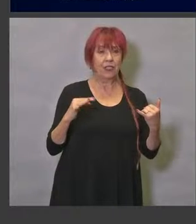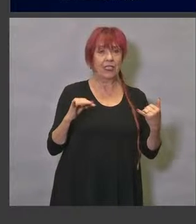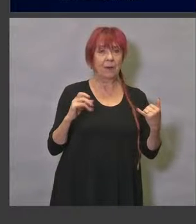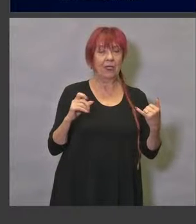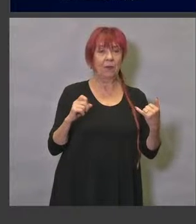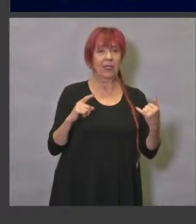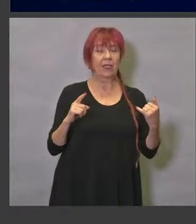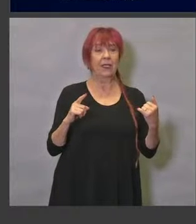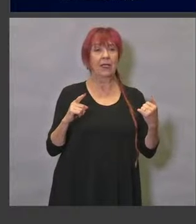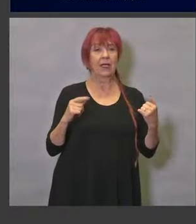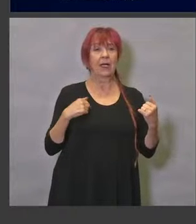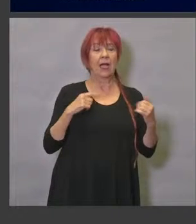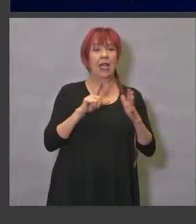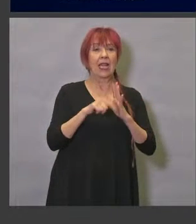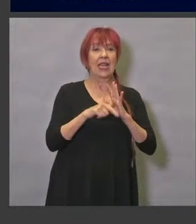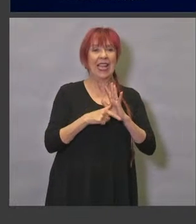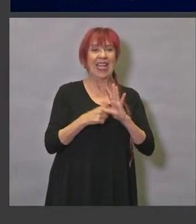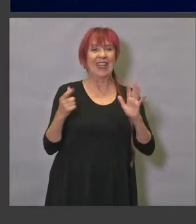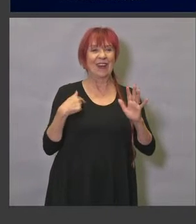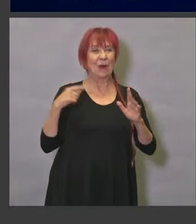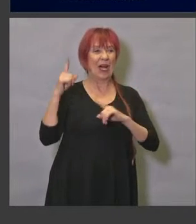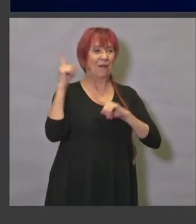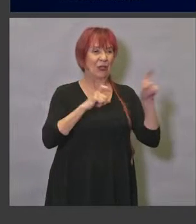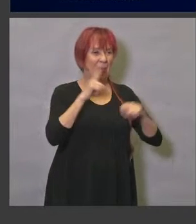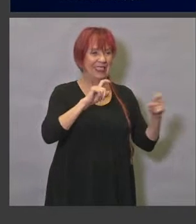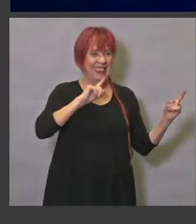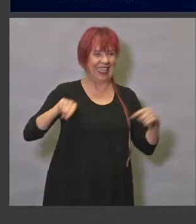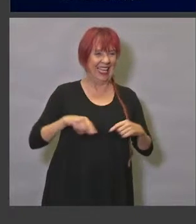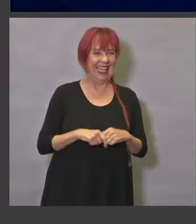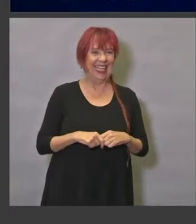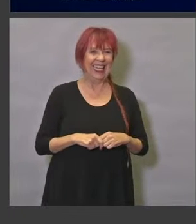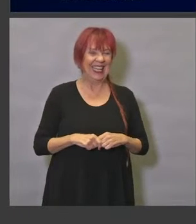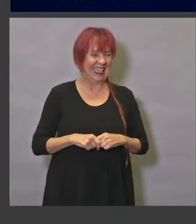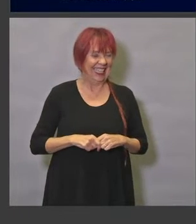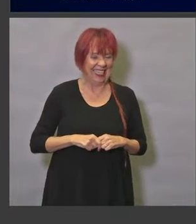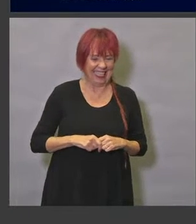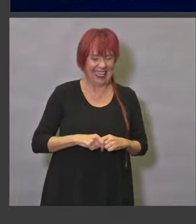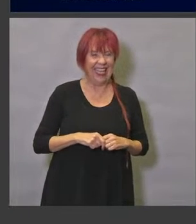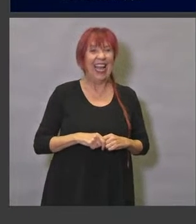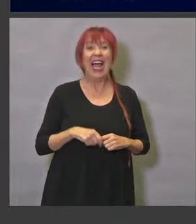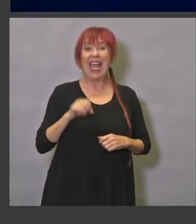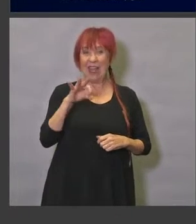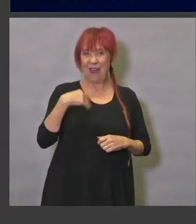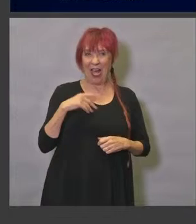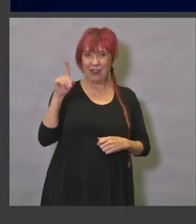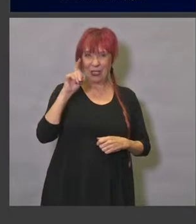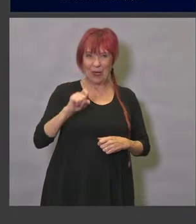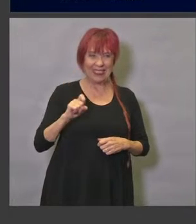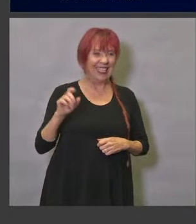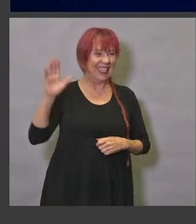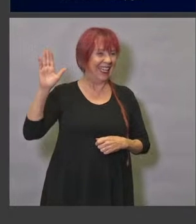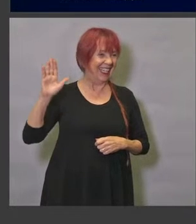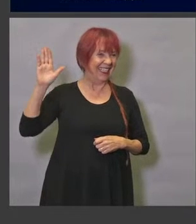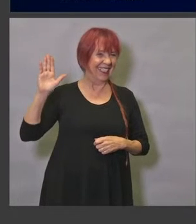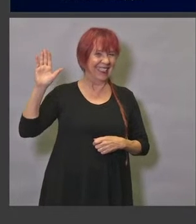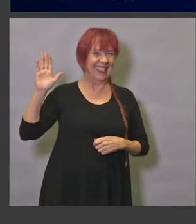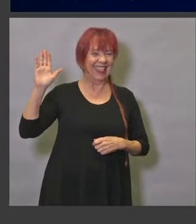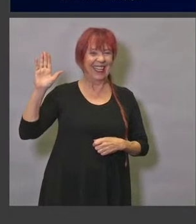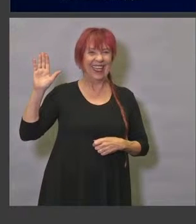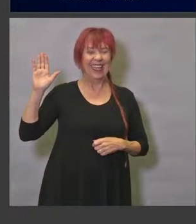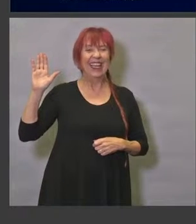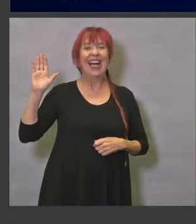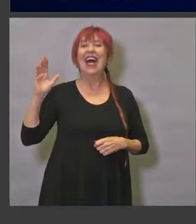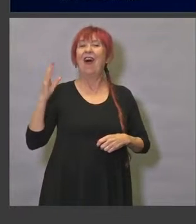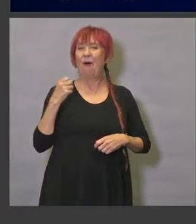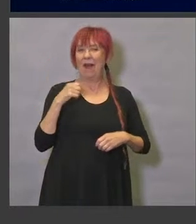later, we will conduct a question and answer session. If you have a question, please raise your hand by clicking on the hand icon or